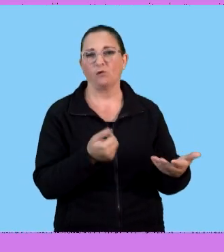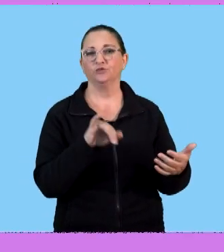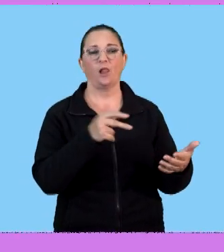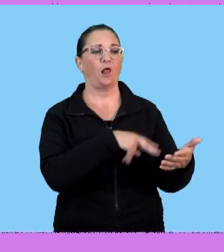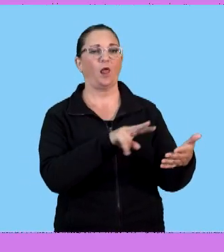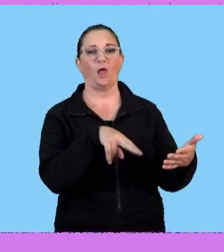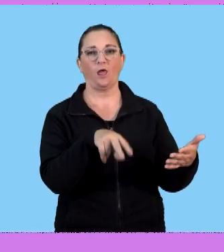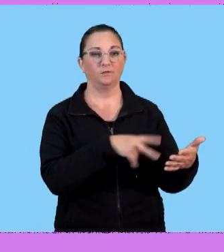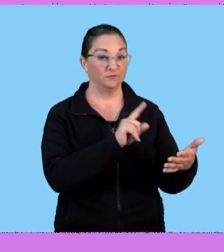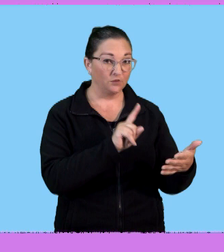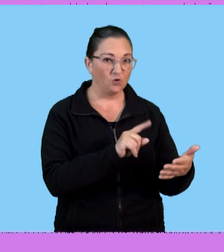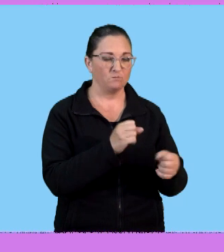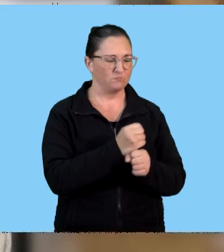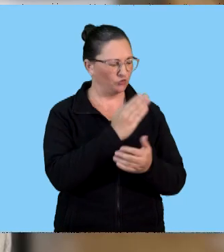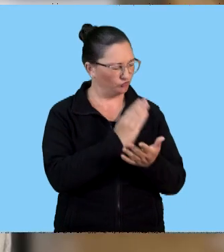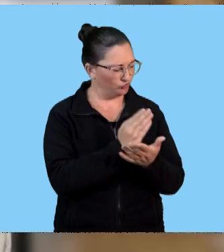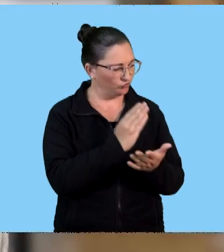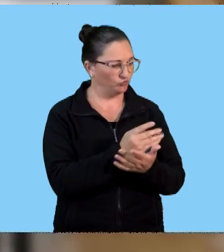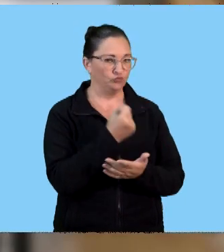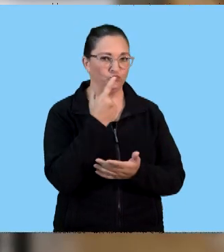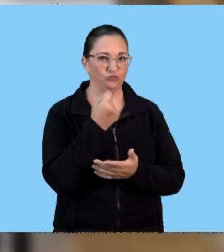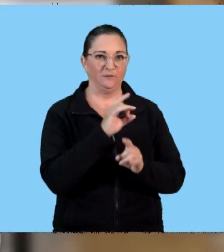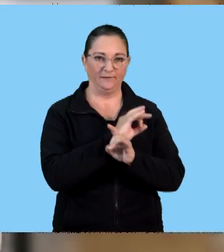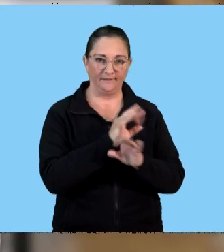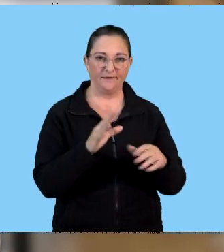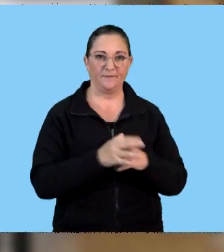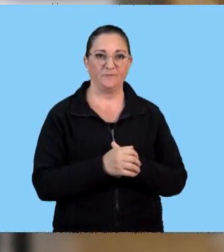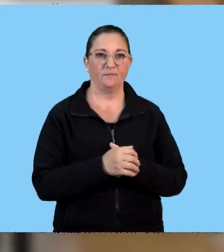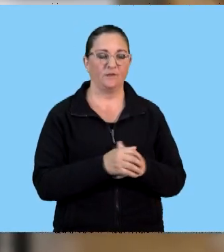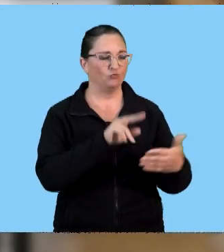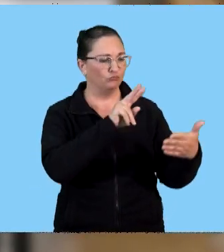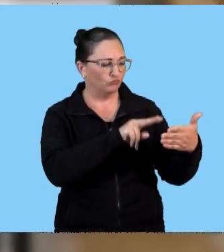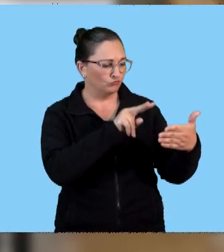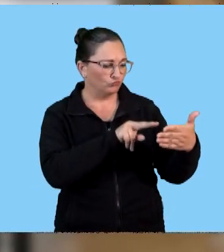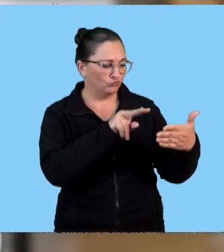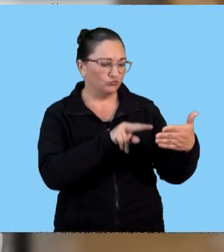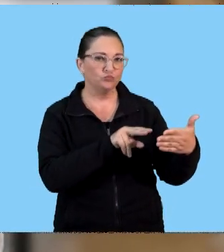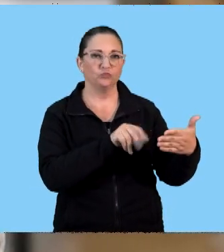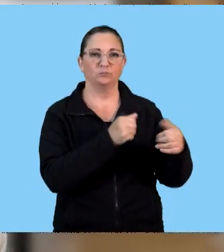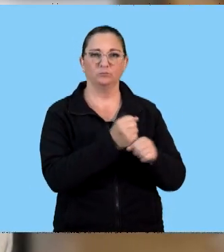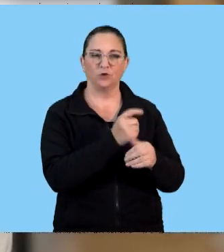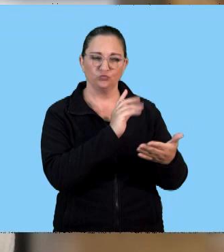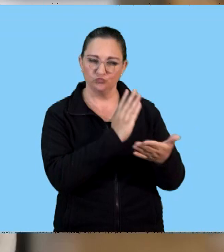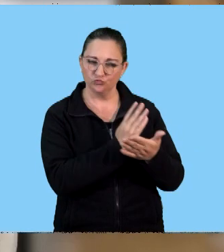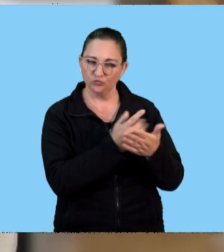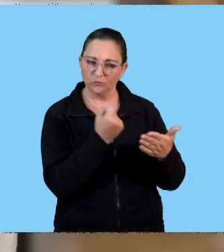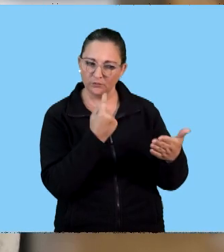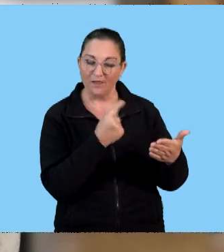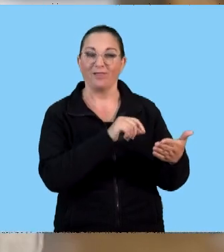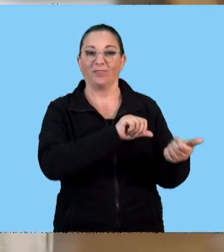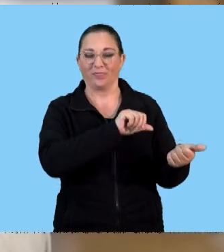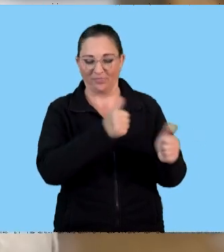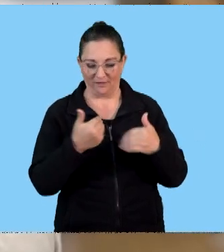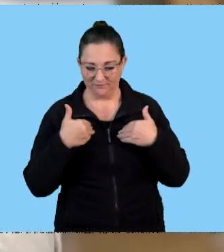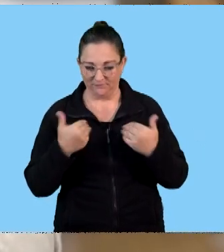Don't just gloss over the question and immediately start to answer. As I've indicated, look at it, make sense of it, and